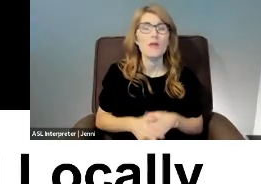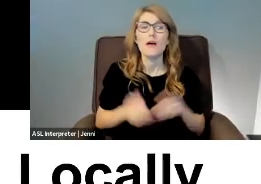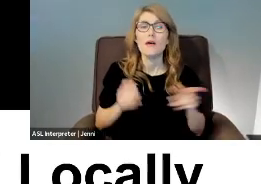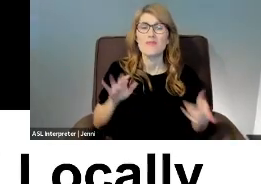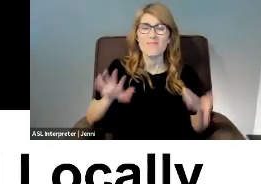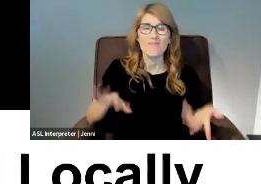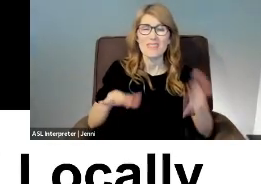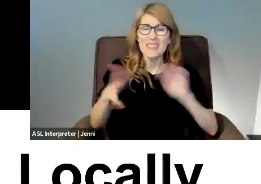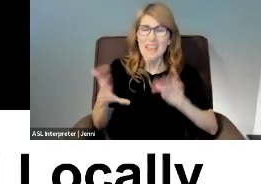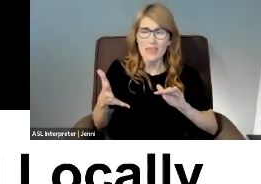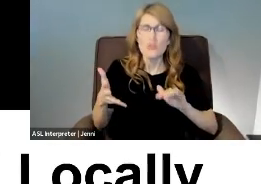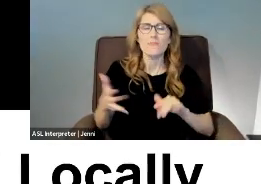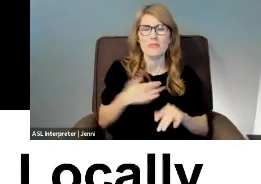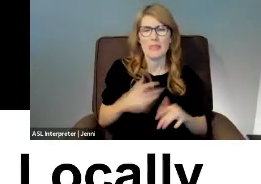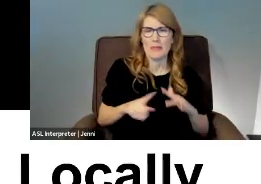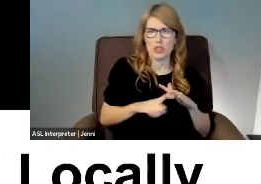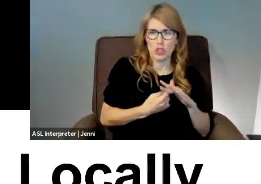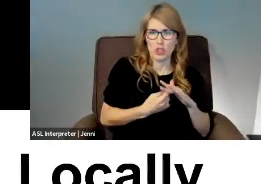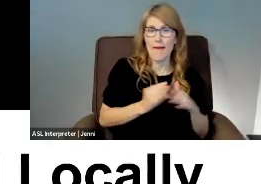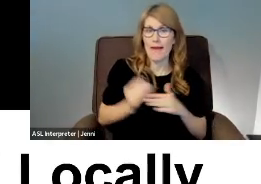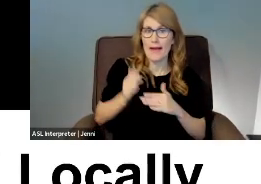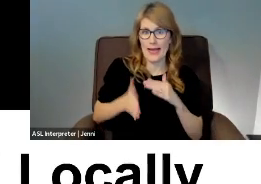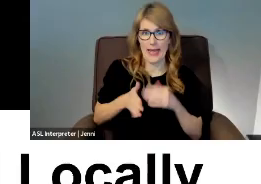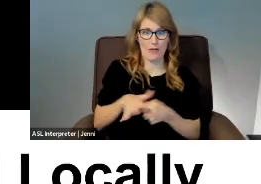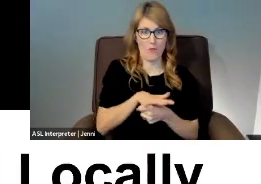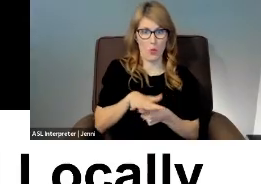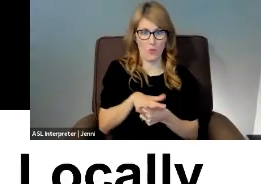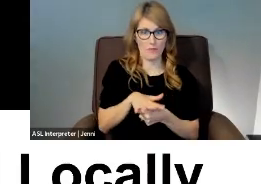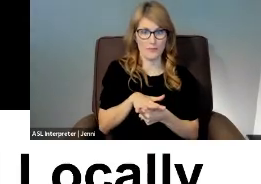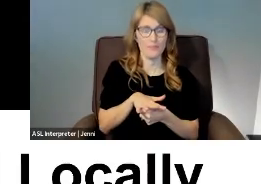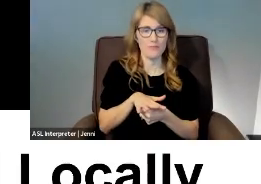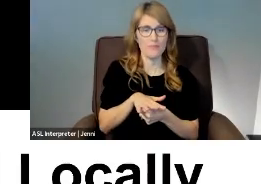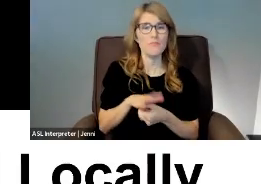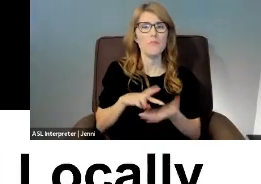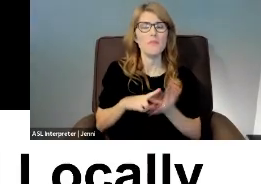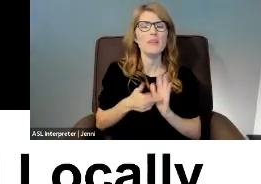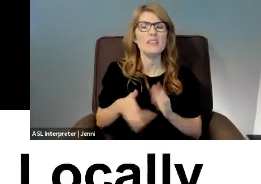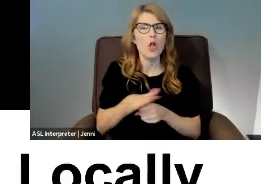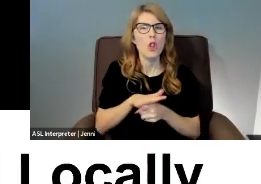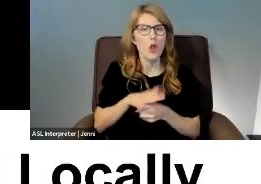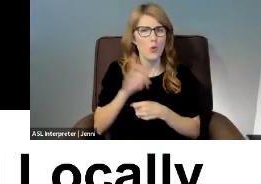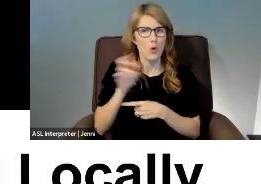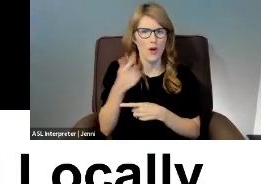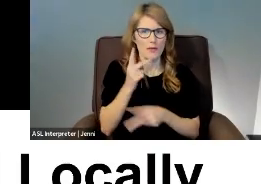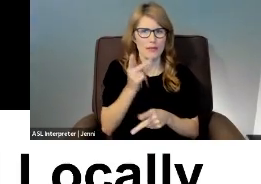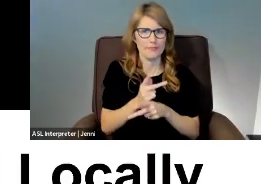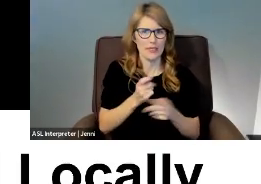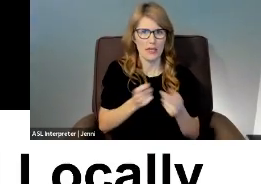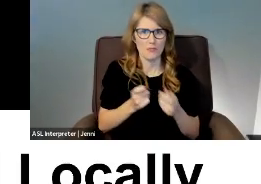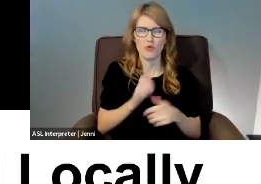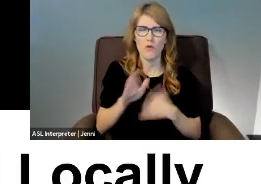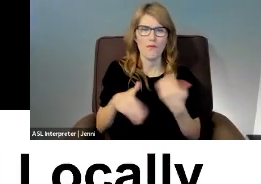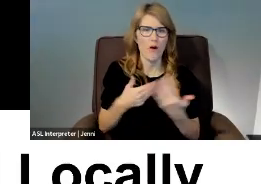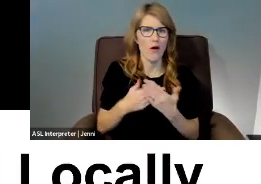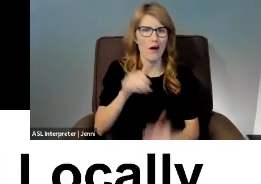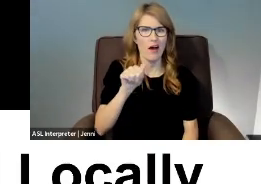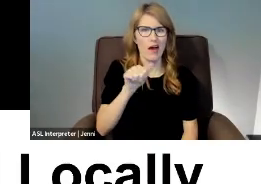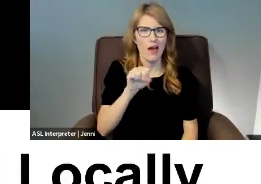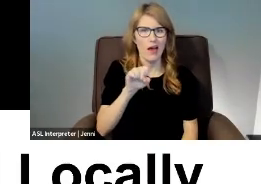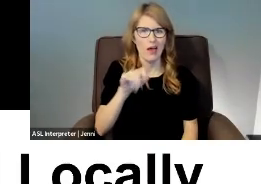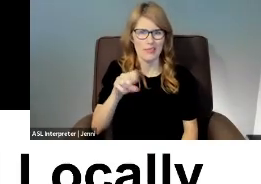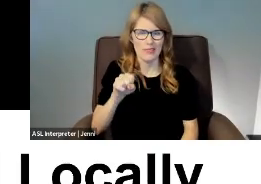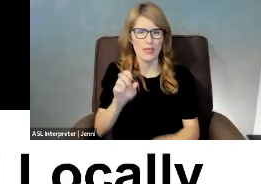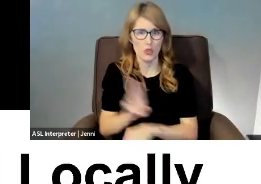Disasters start and end locally. So the local government maintains control of all assets used in the response and recovery